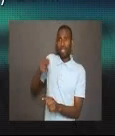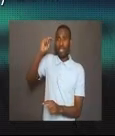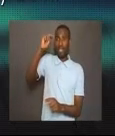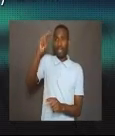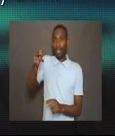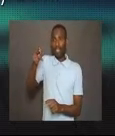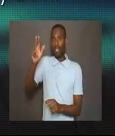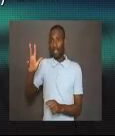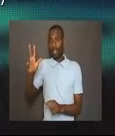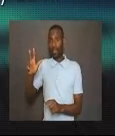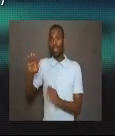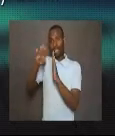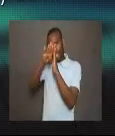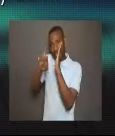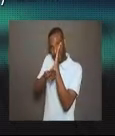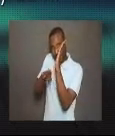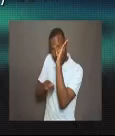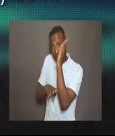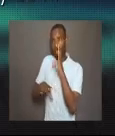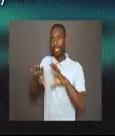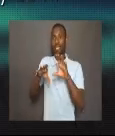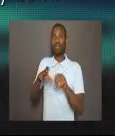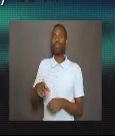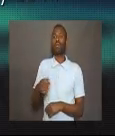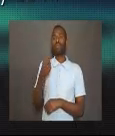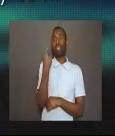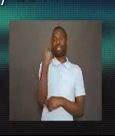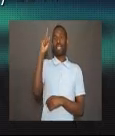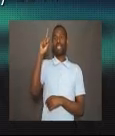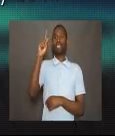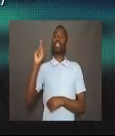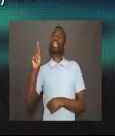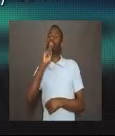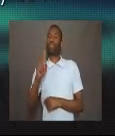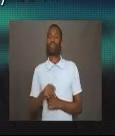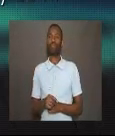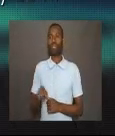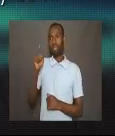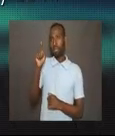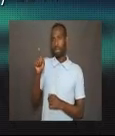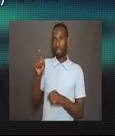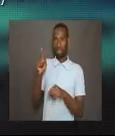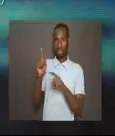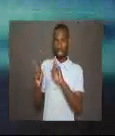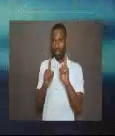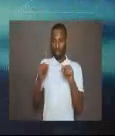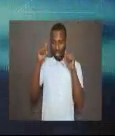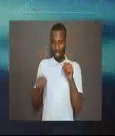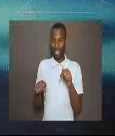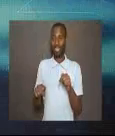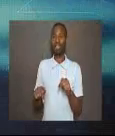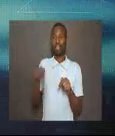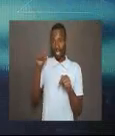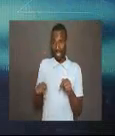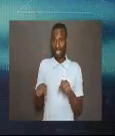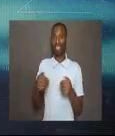The temperature of the ammonia gas has decreased by 11 Kelvin. That